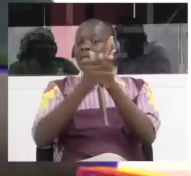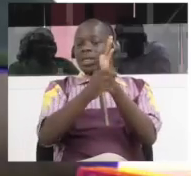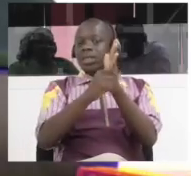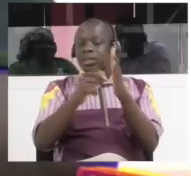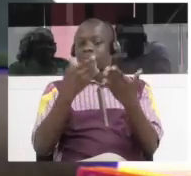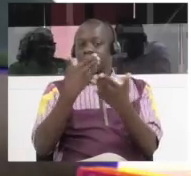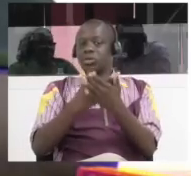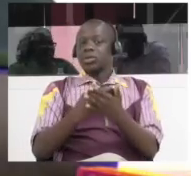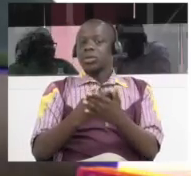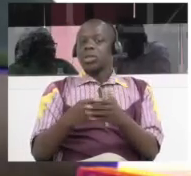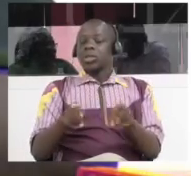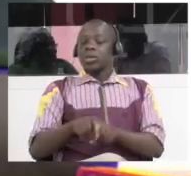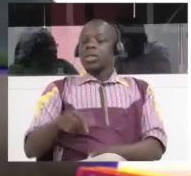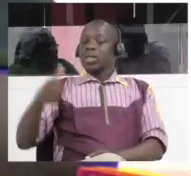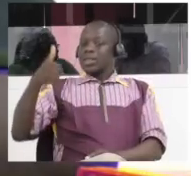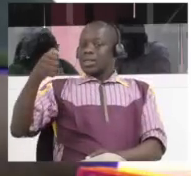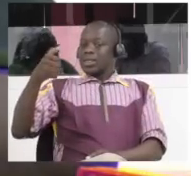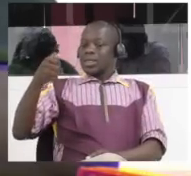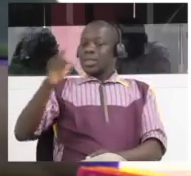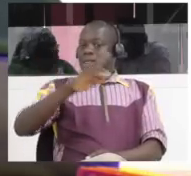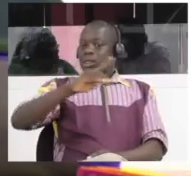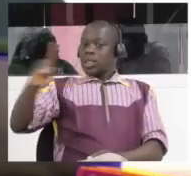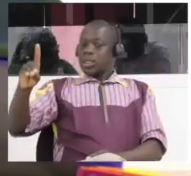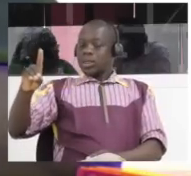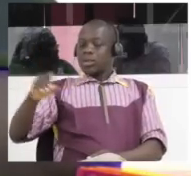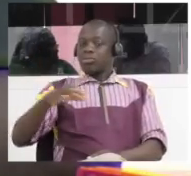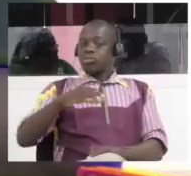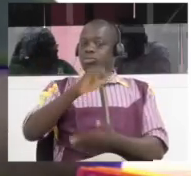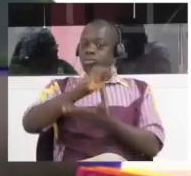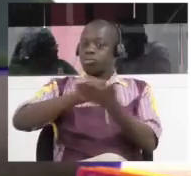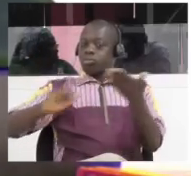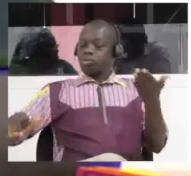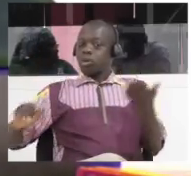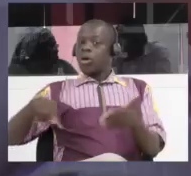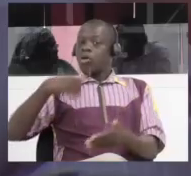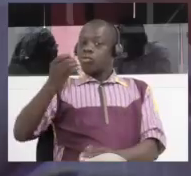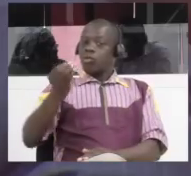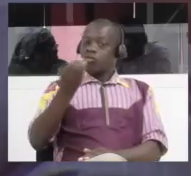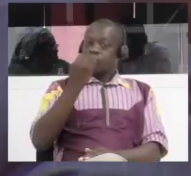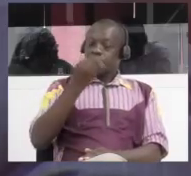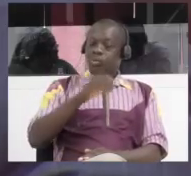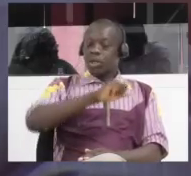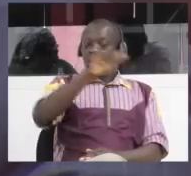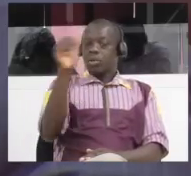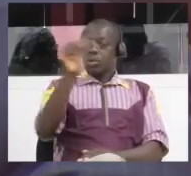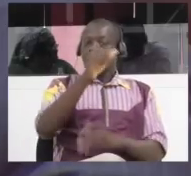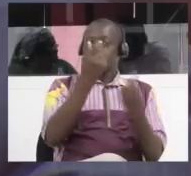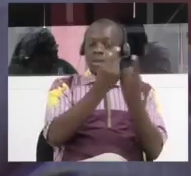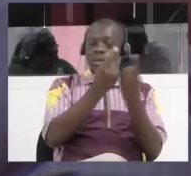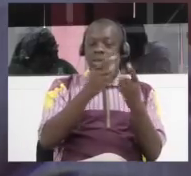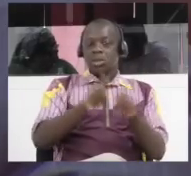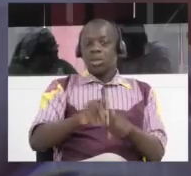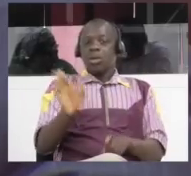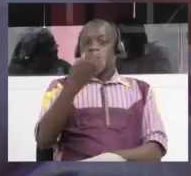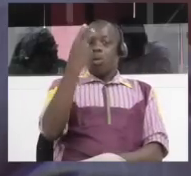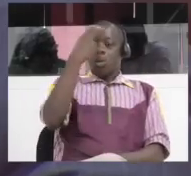then $60 was deducted for feeding and other things, and then you go home with about